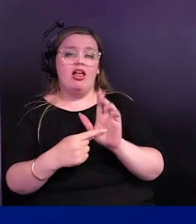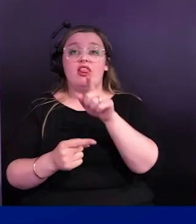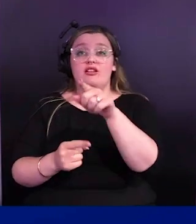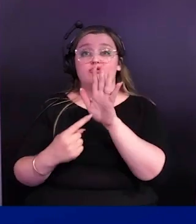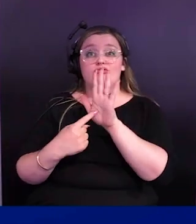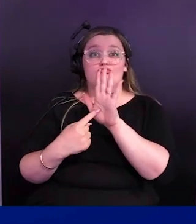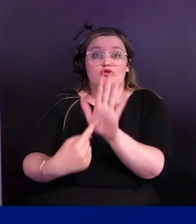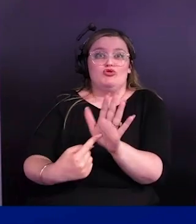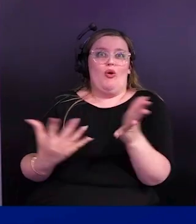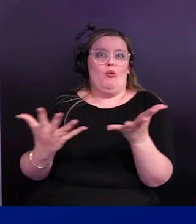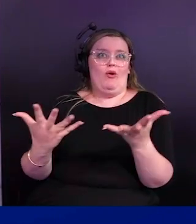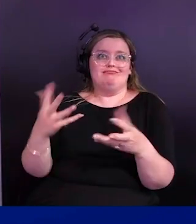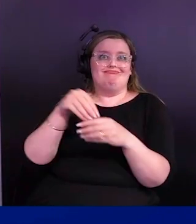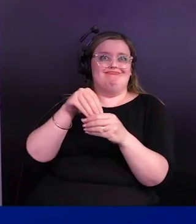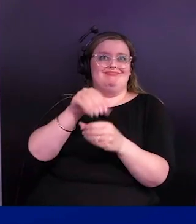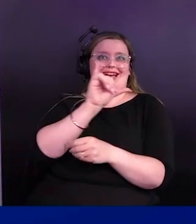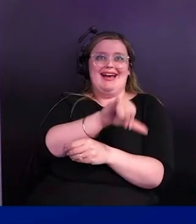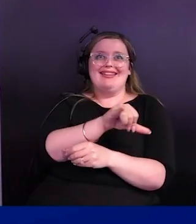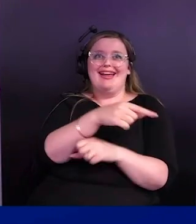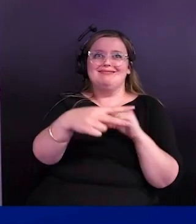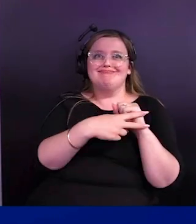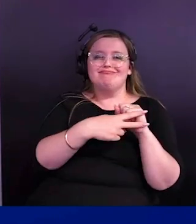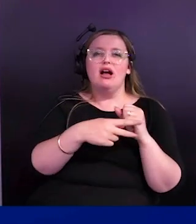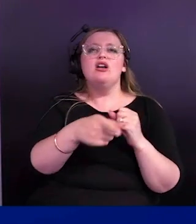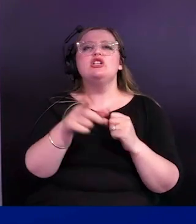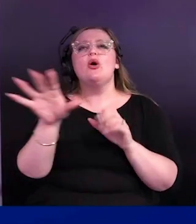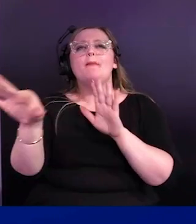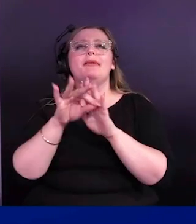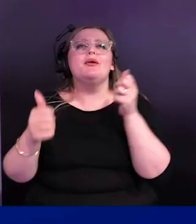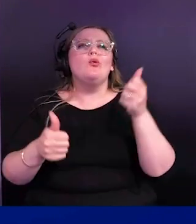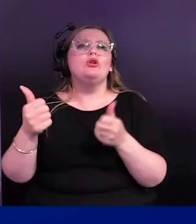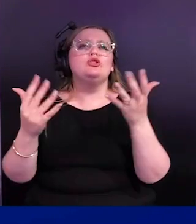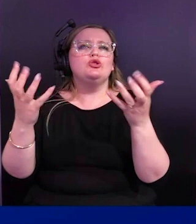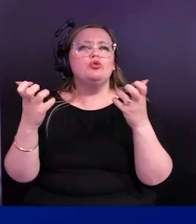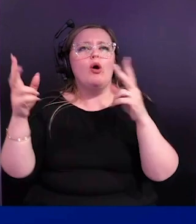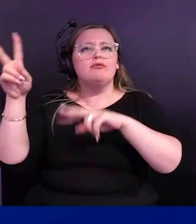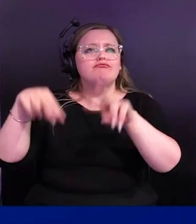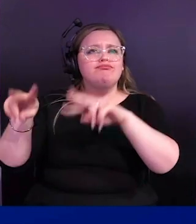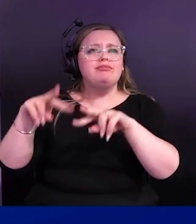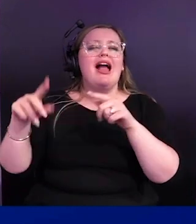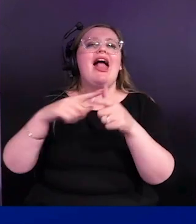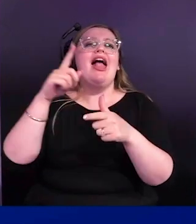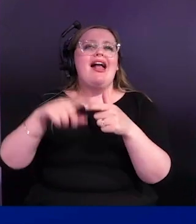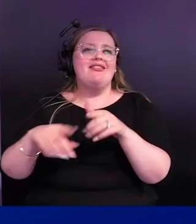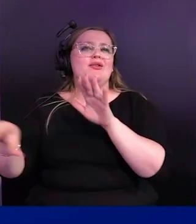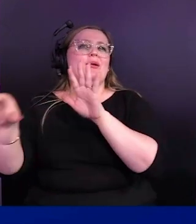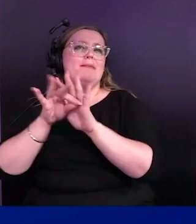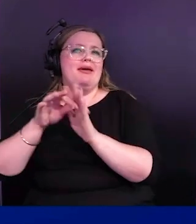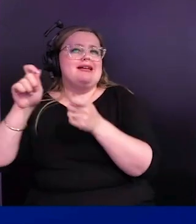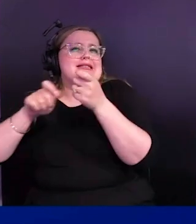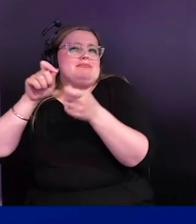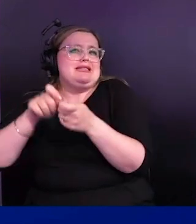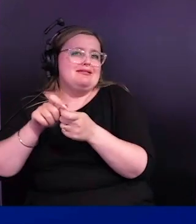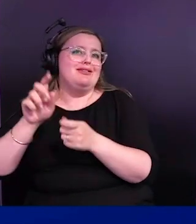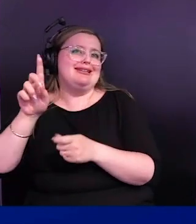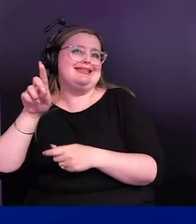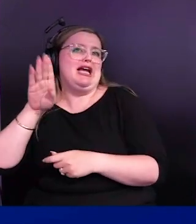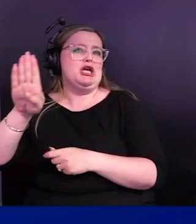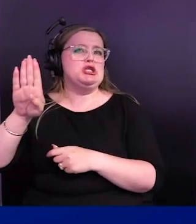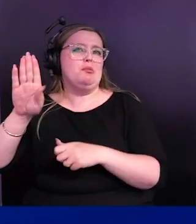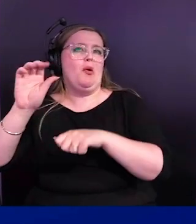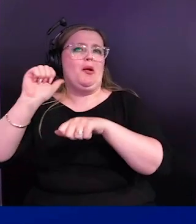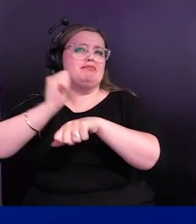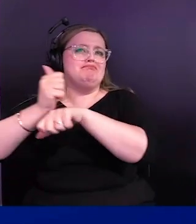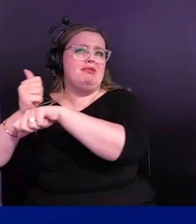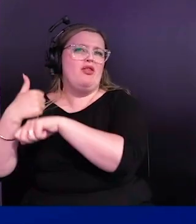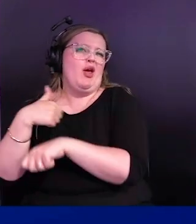first you would select which event data store you'd like to take a look at. And then you'd pick from one of the curated dashboards that we've provided. And these are things we'll keep